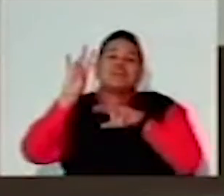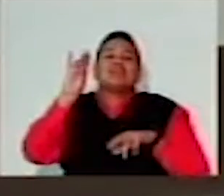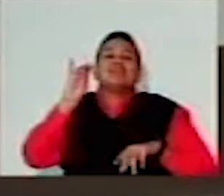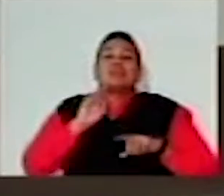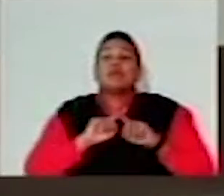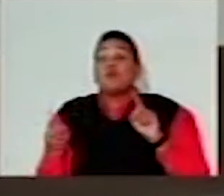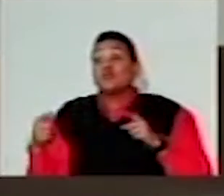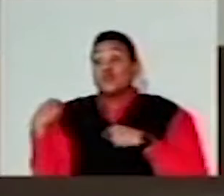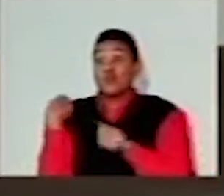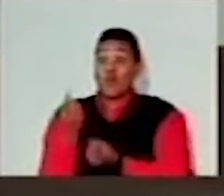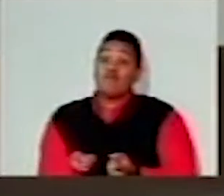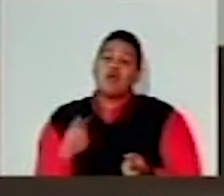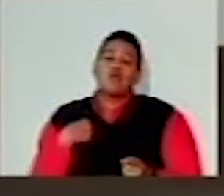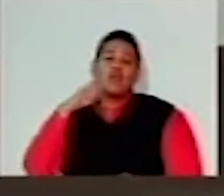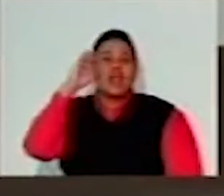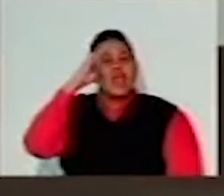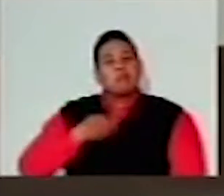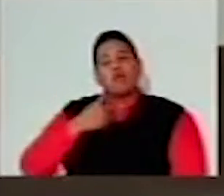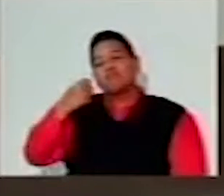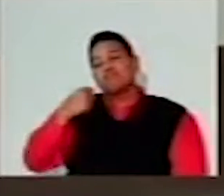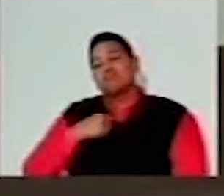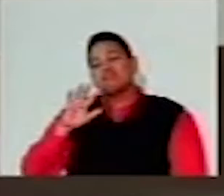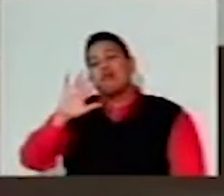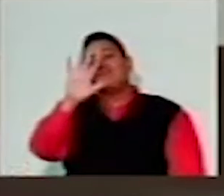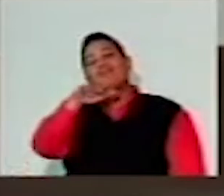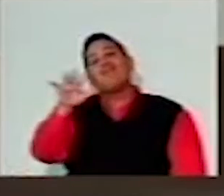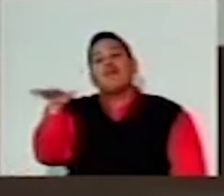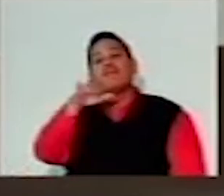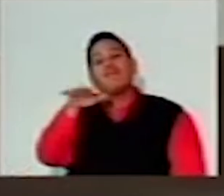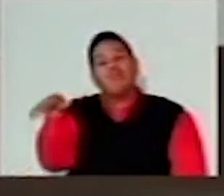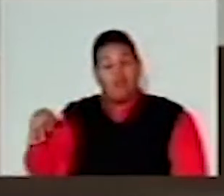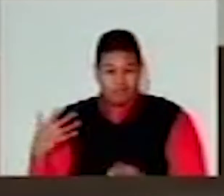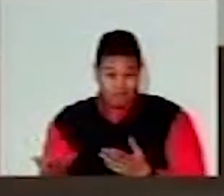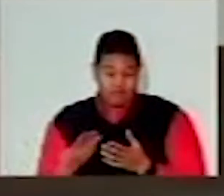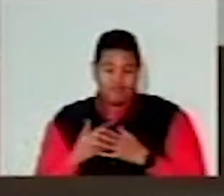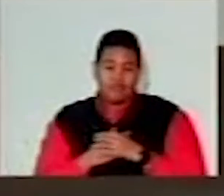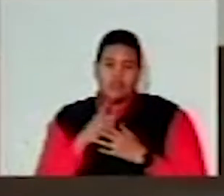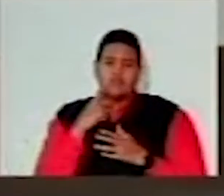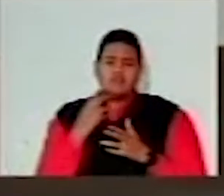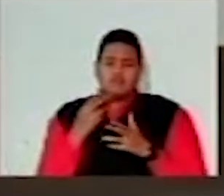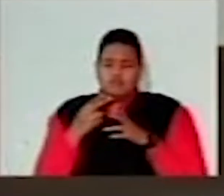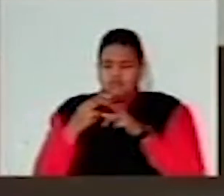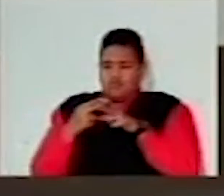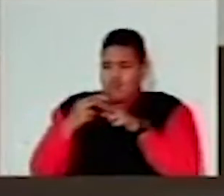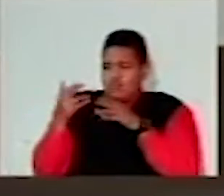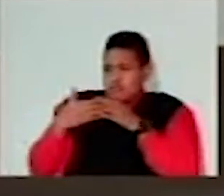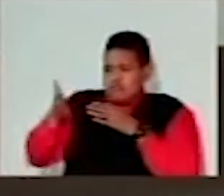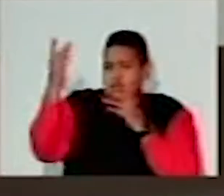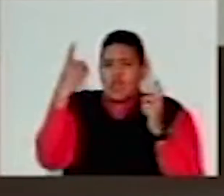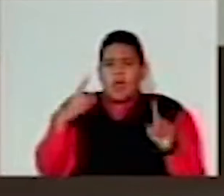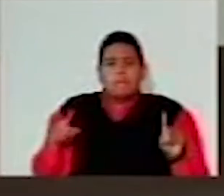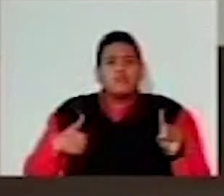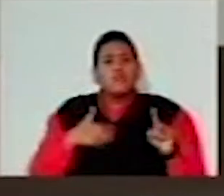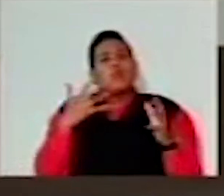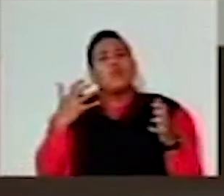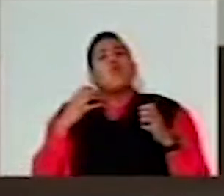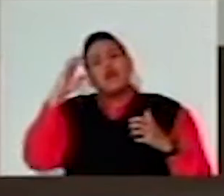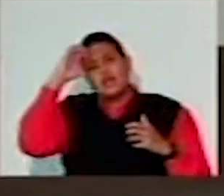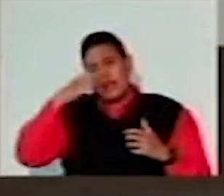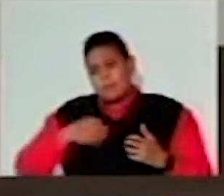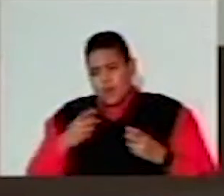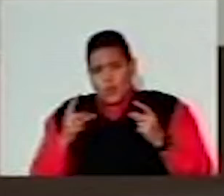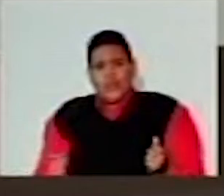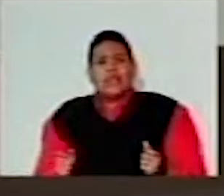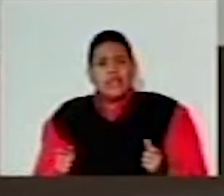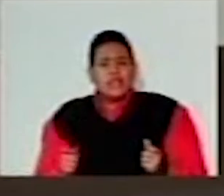only employed 55. In the short term, Mr. Speaker, we want to employ